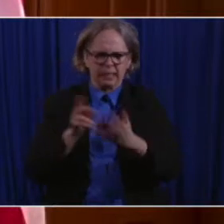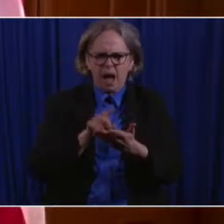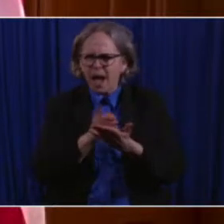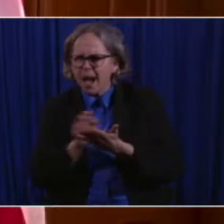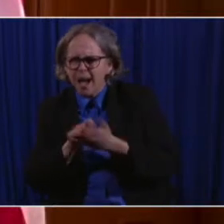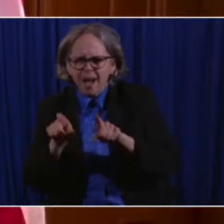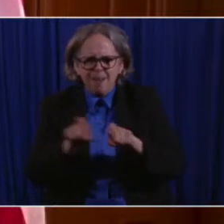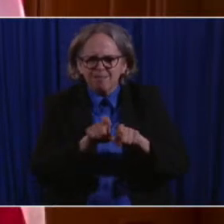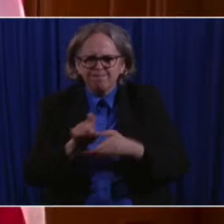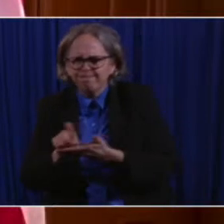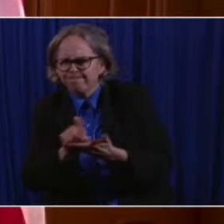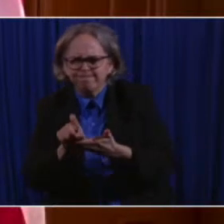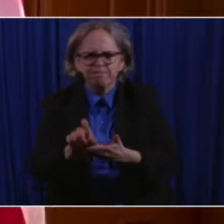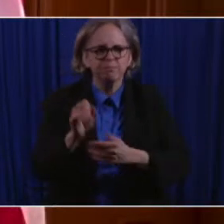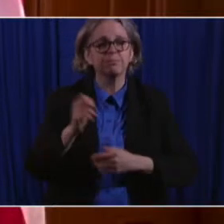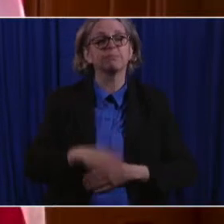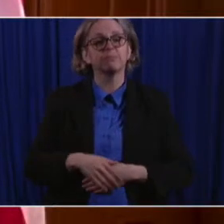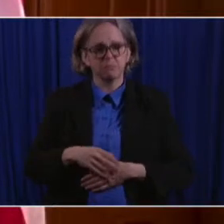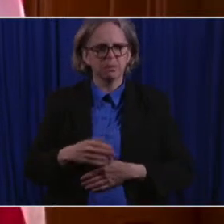gettheshot.coronavirus.ohio.gov.